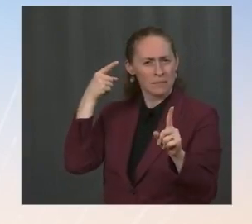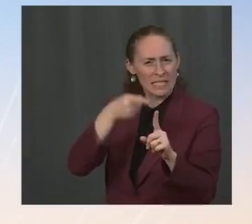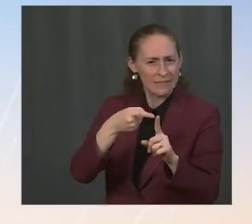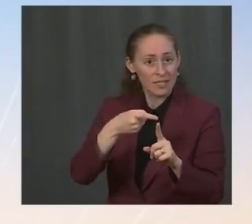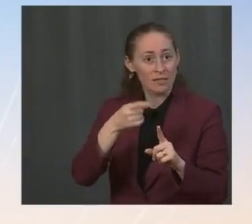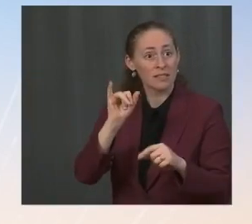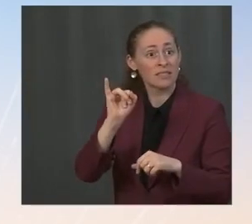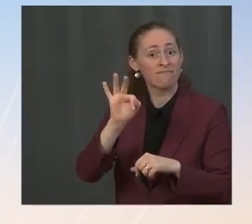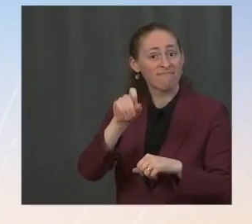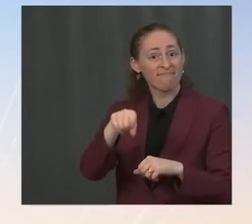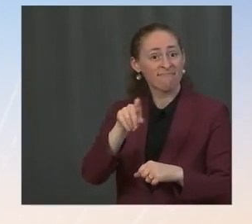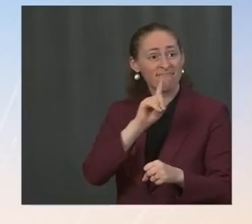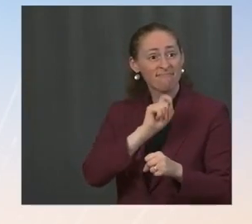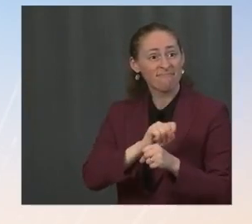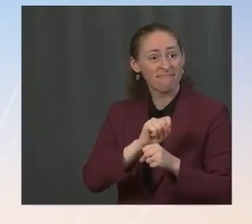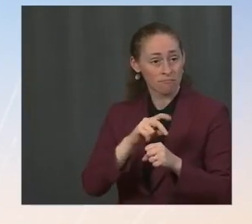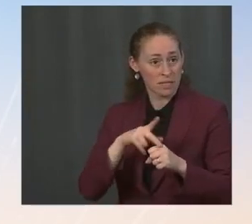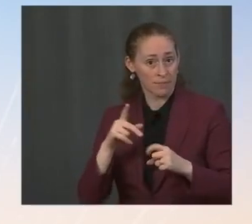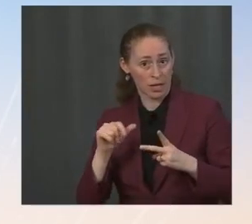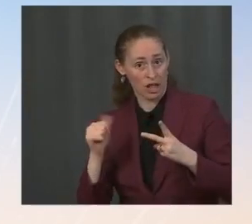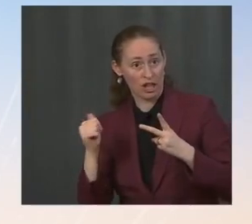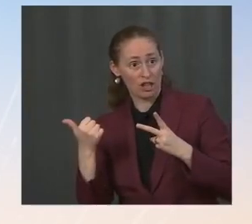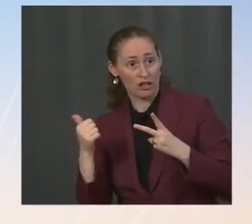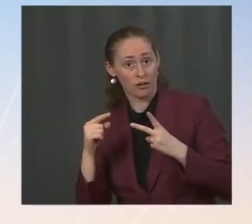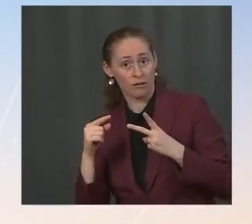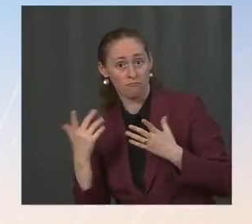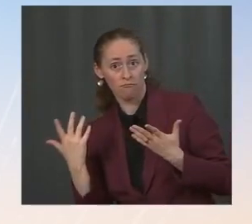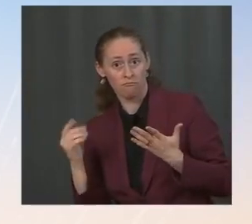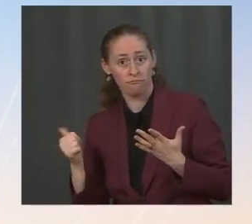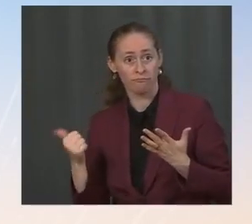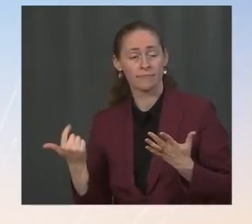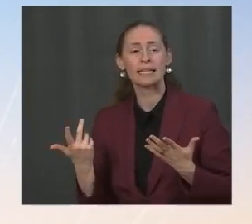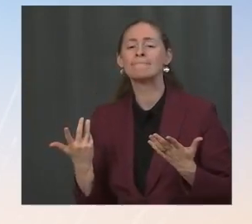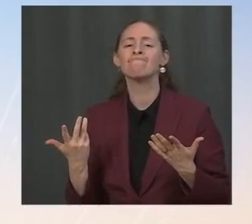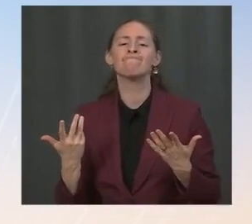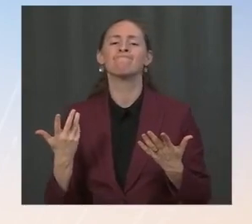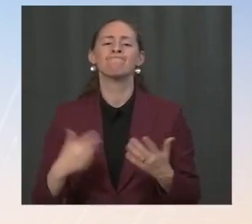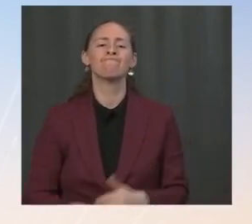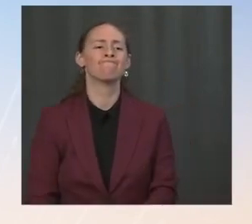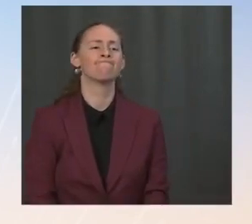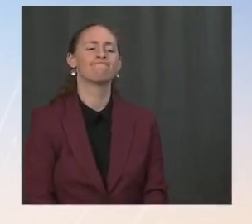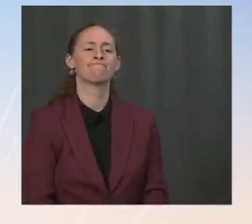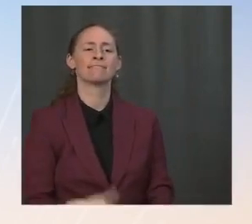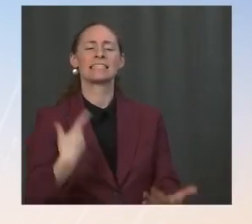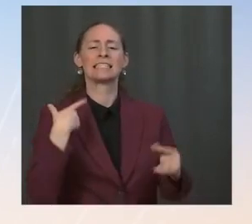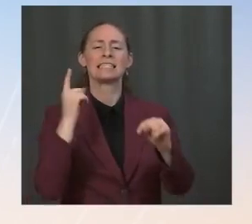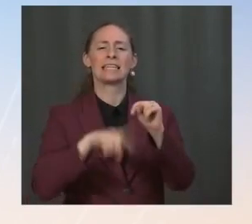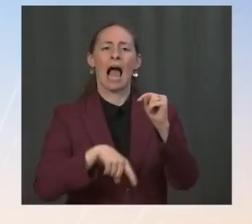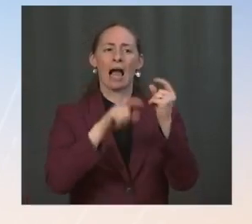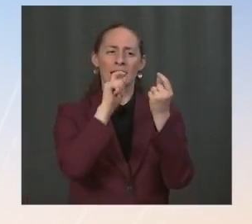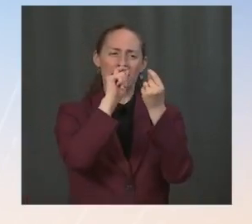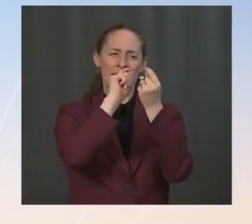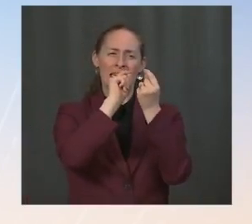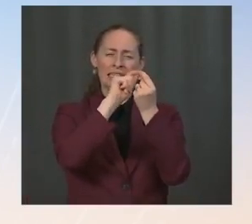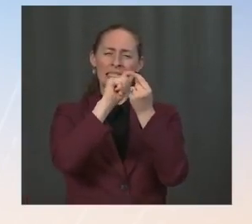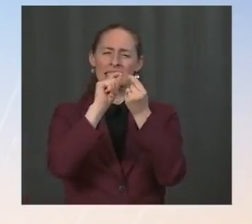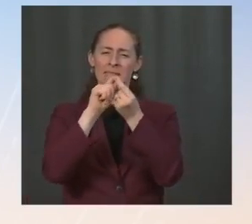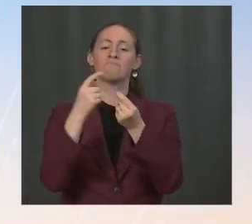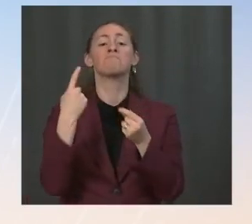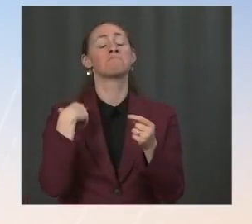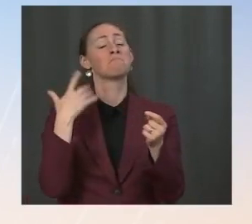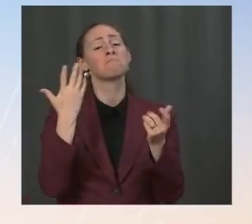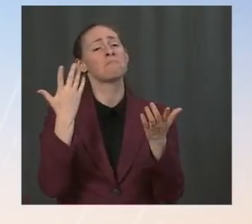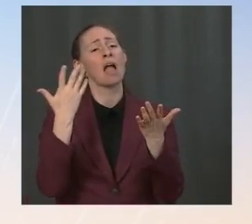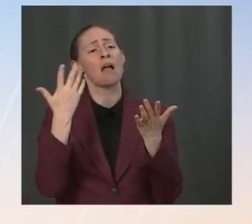planned now? I'm not going to get into specific intelligence, but I will tell you and confirm for you that the threat